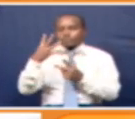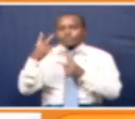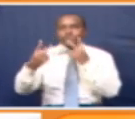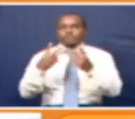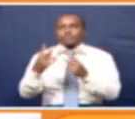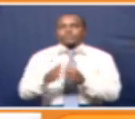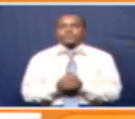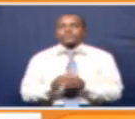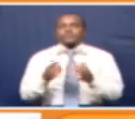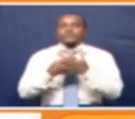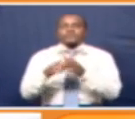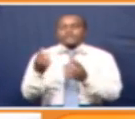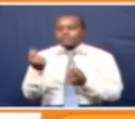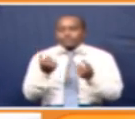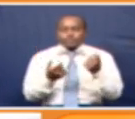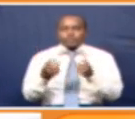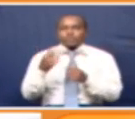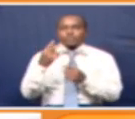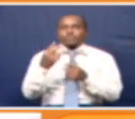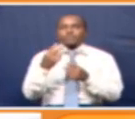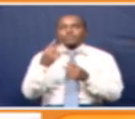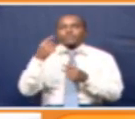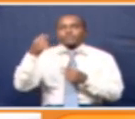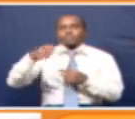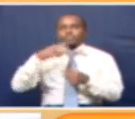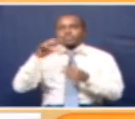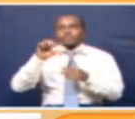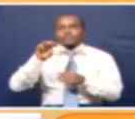22422. I'll sample a few on 22422 right now.